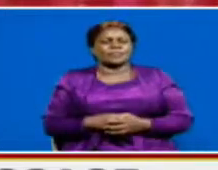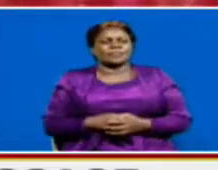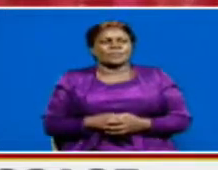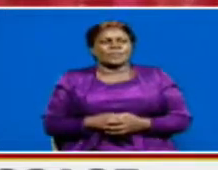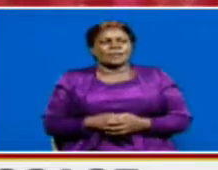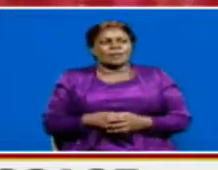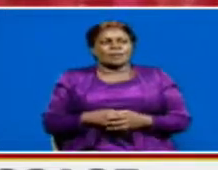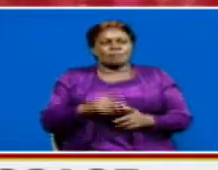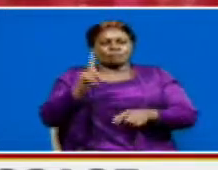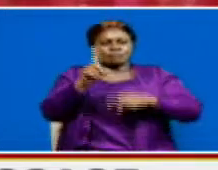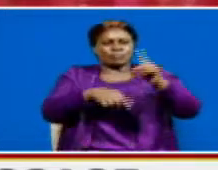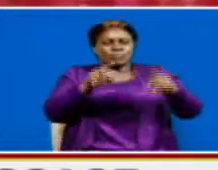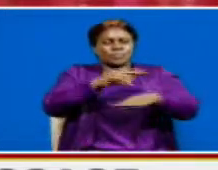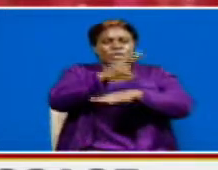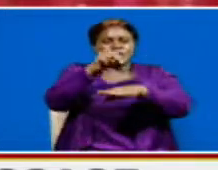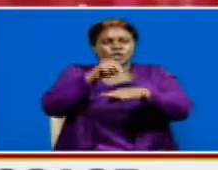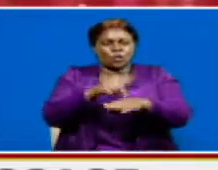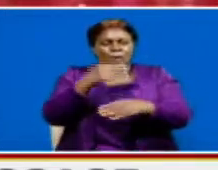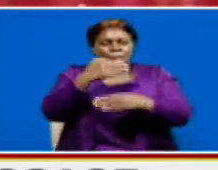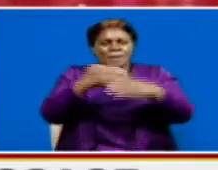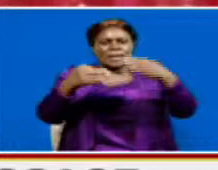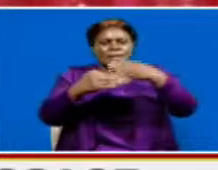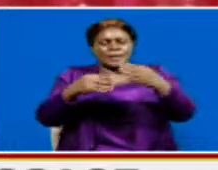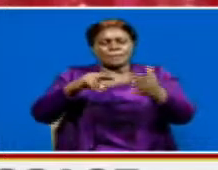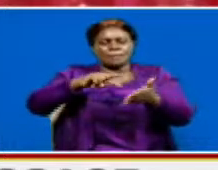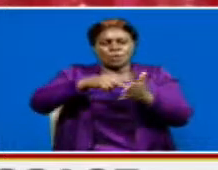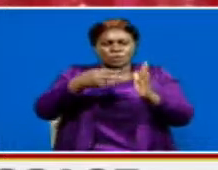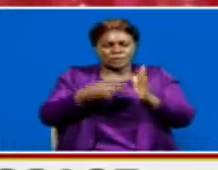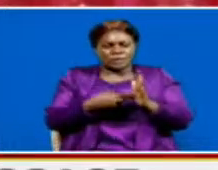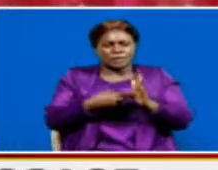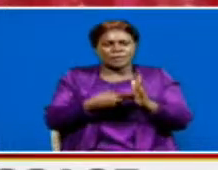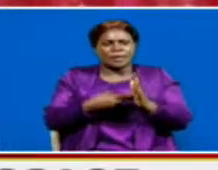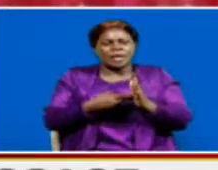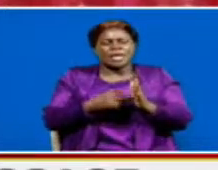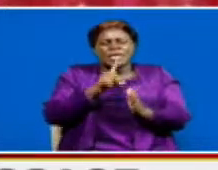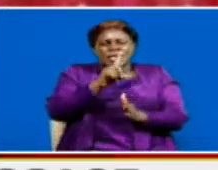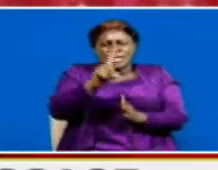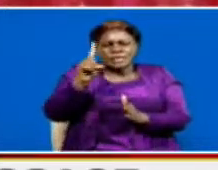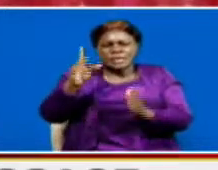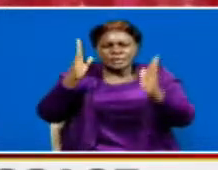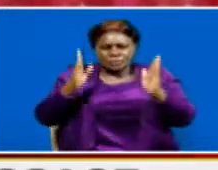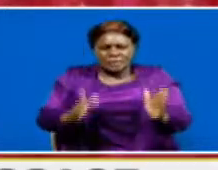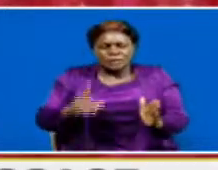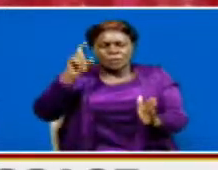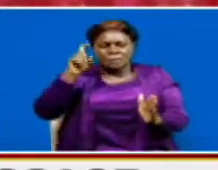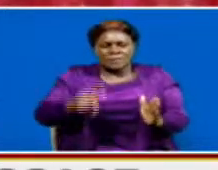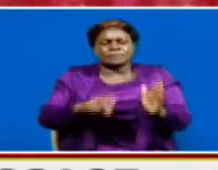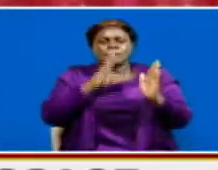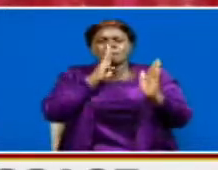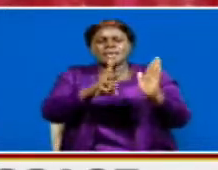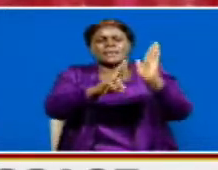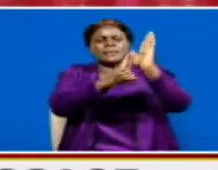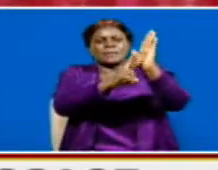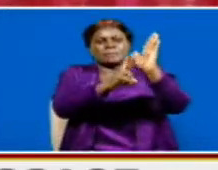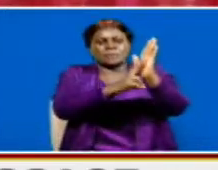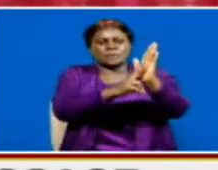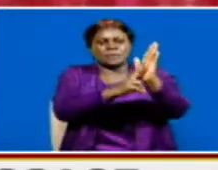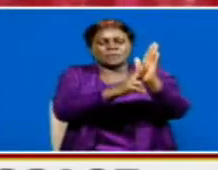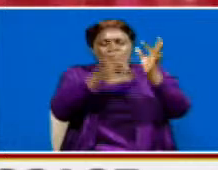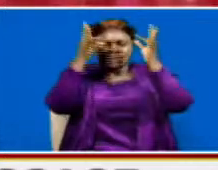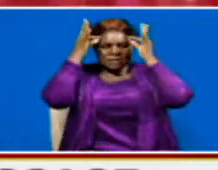a viable nation-building project, every Kenyan must be represented at